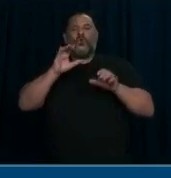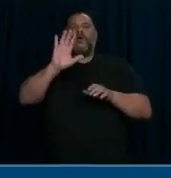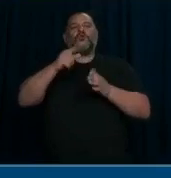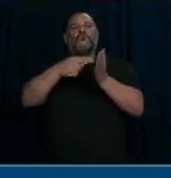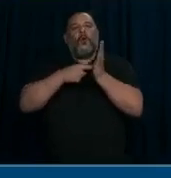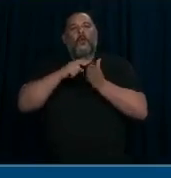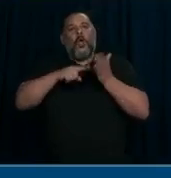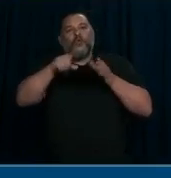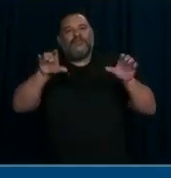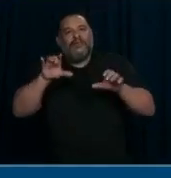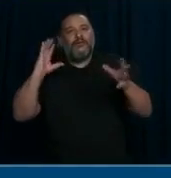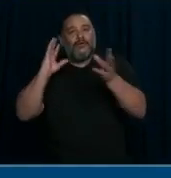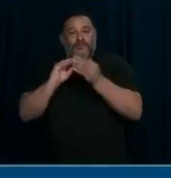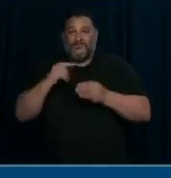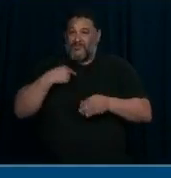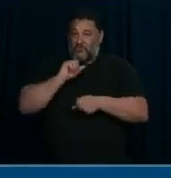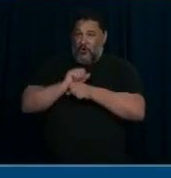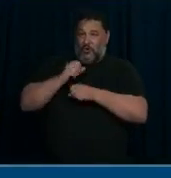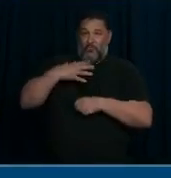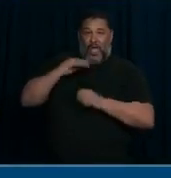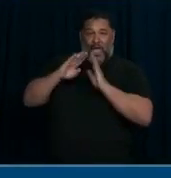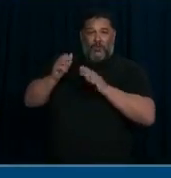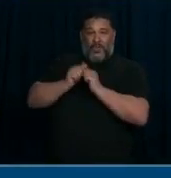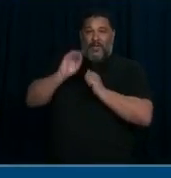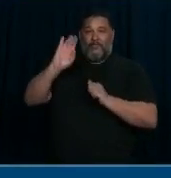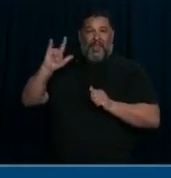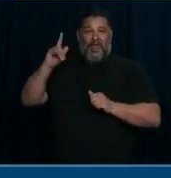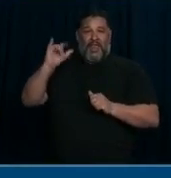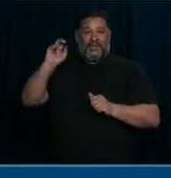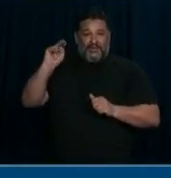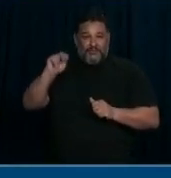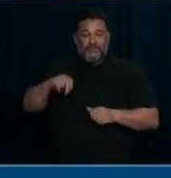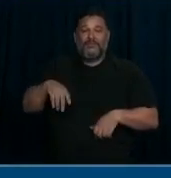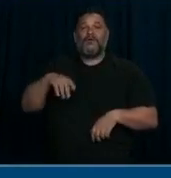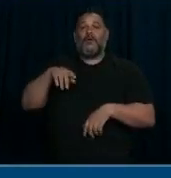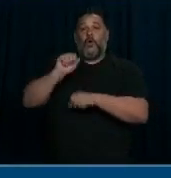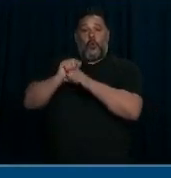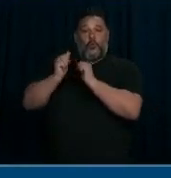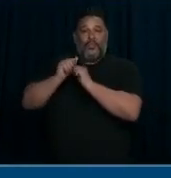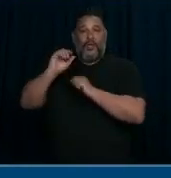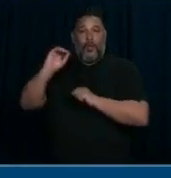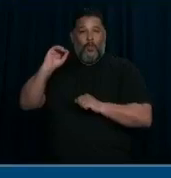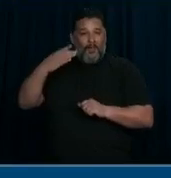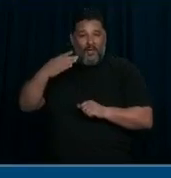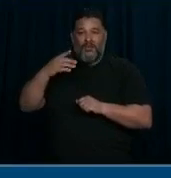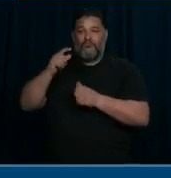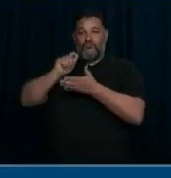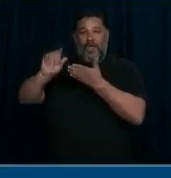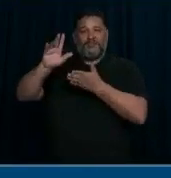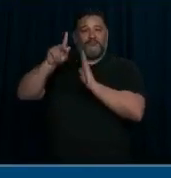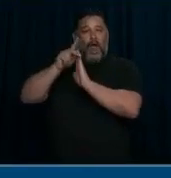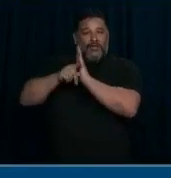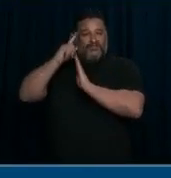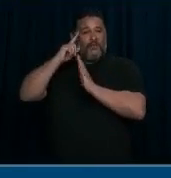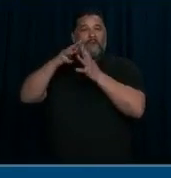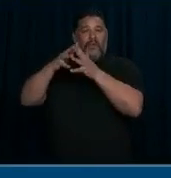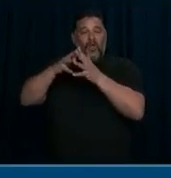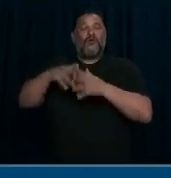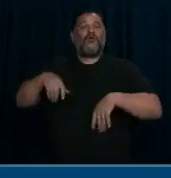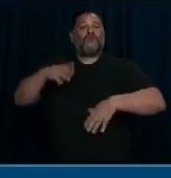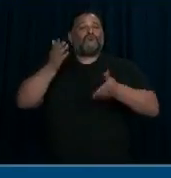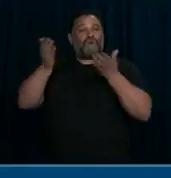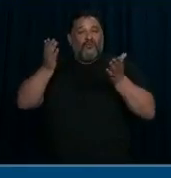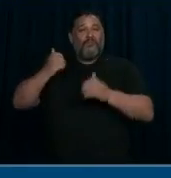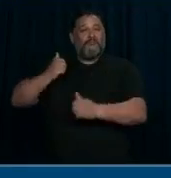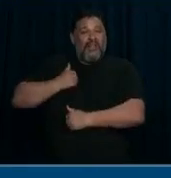it was working in the White House with Bill Clinton, whether it was working with Barack Obama to write his policy for America, whether it was serving the military,